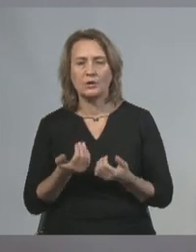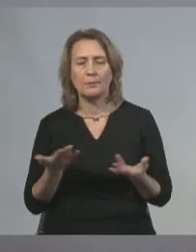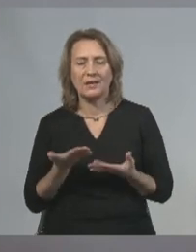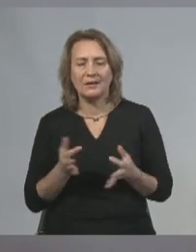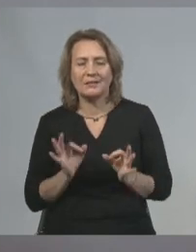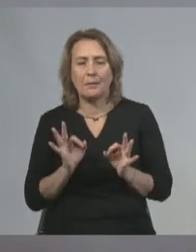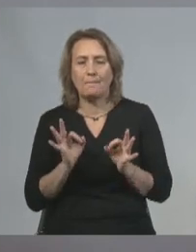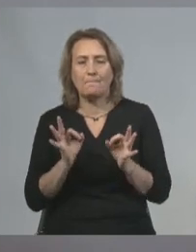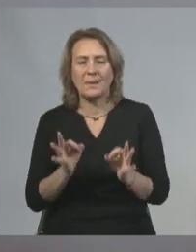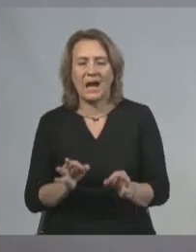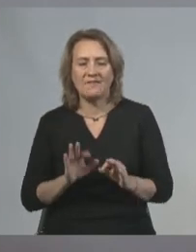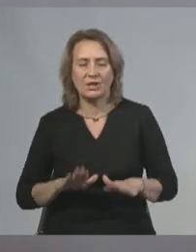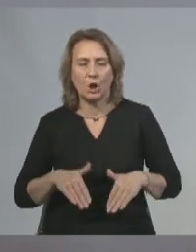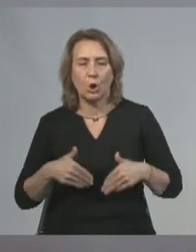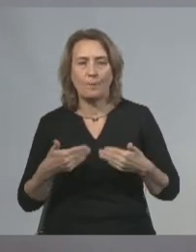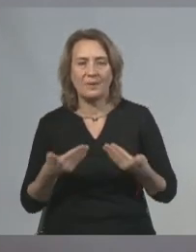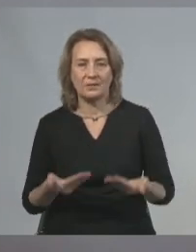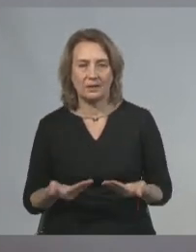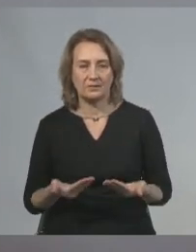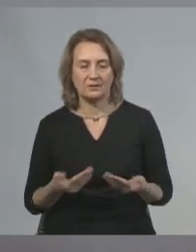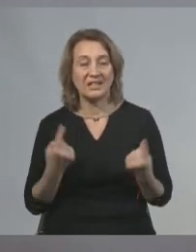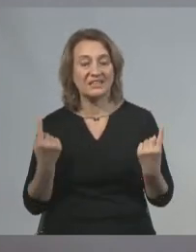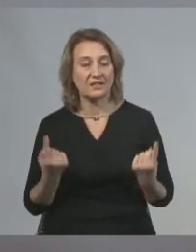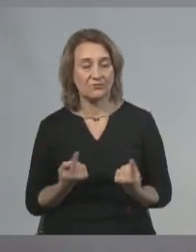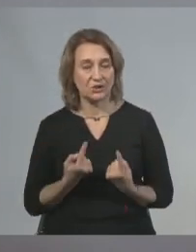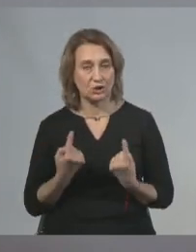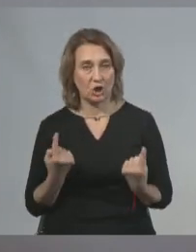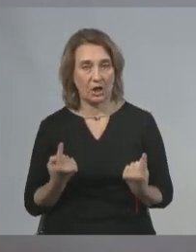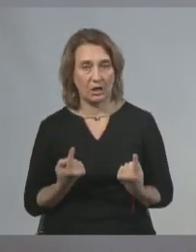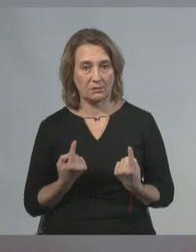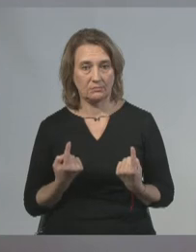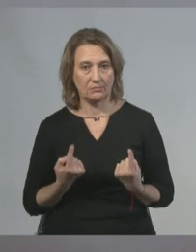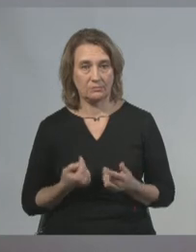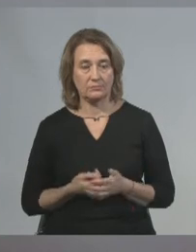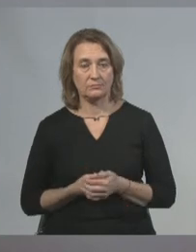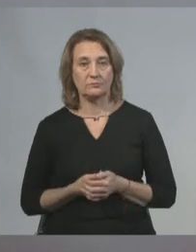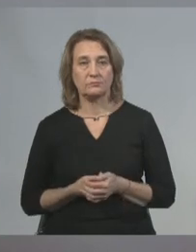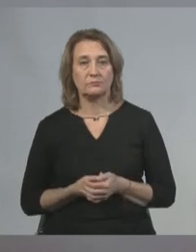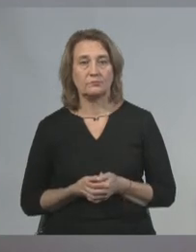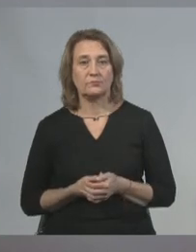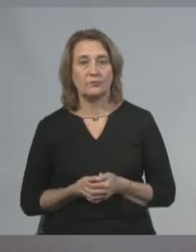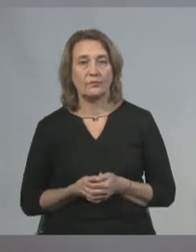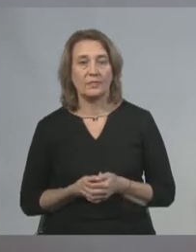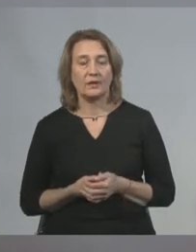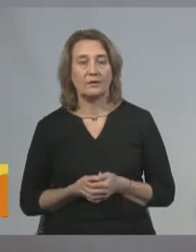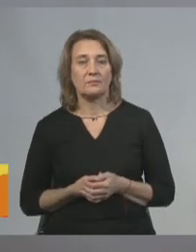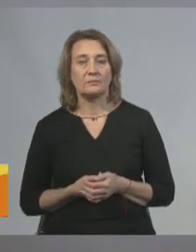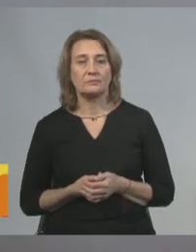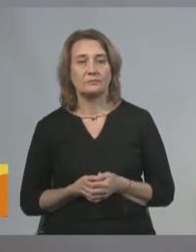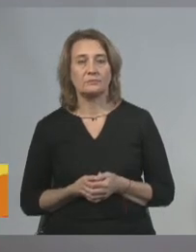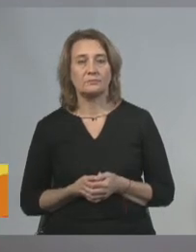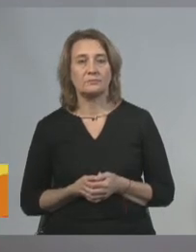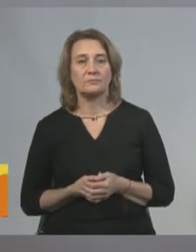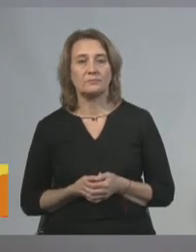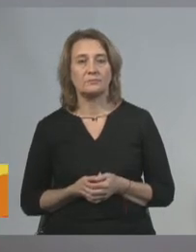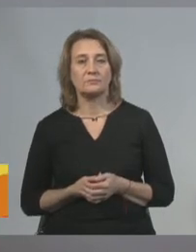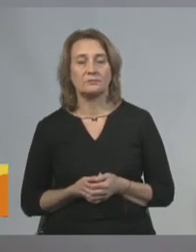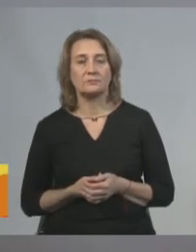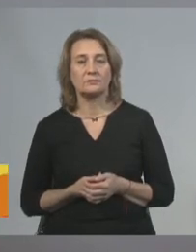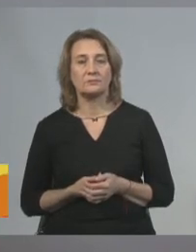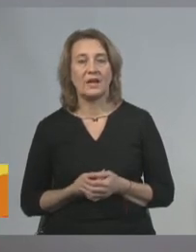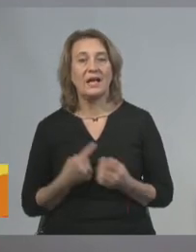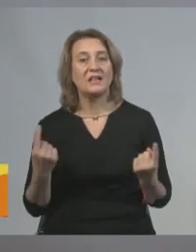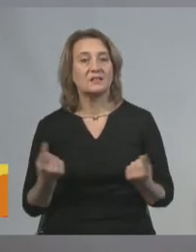are more focusing on uh their work with ngos with safe house with some kind of